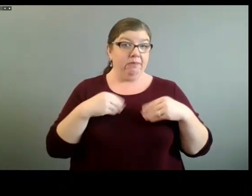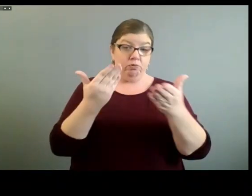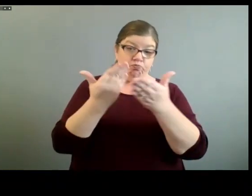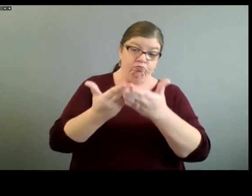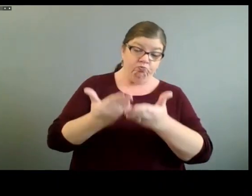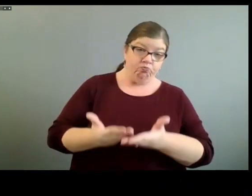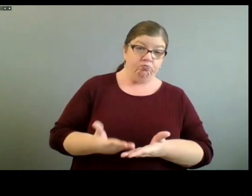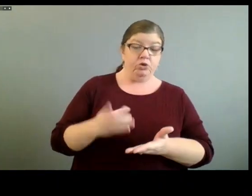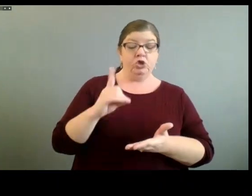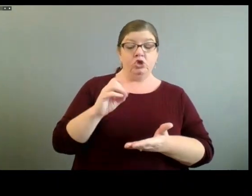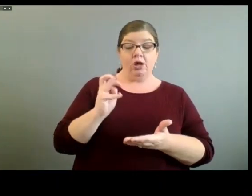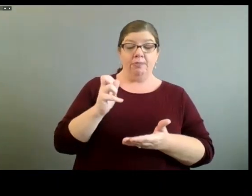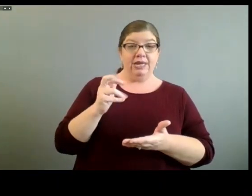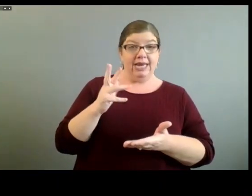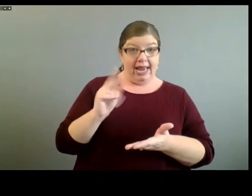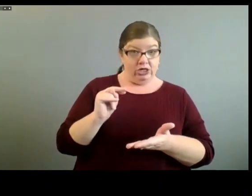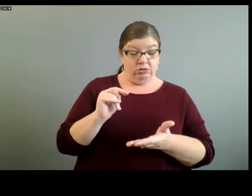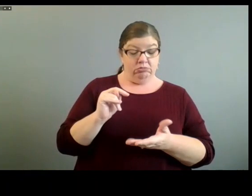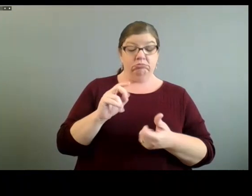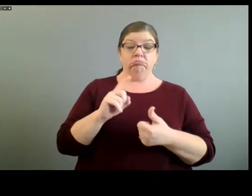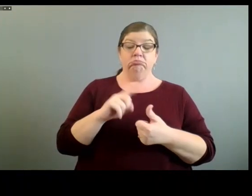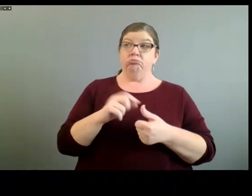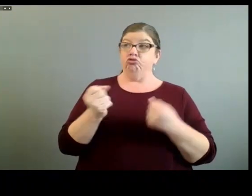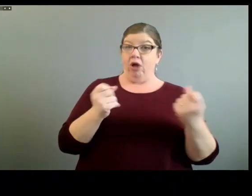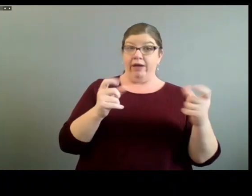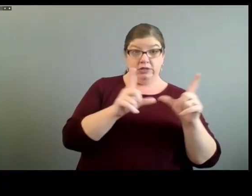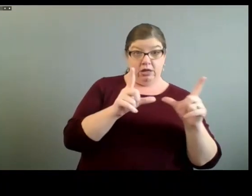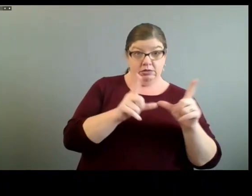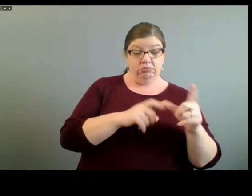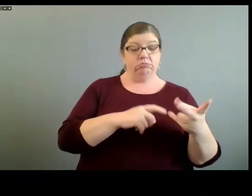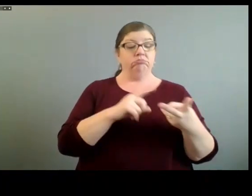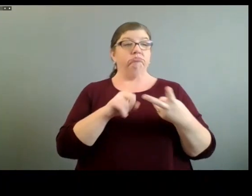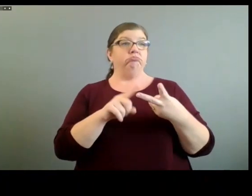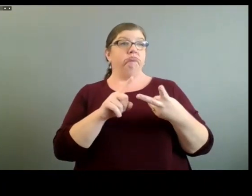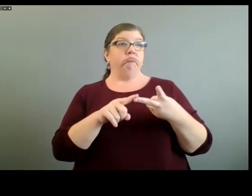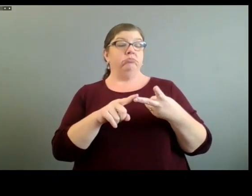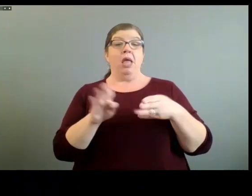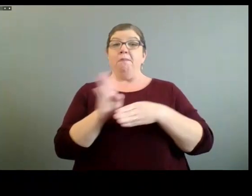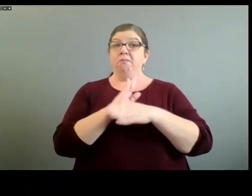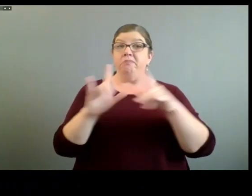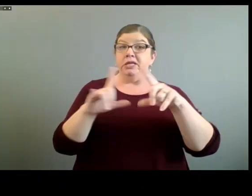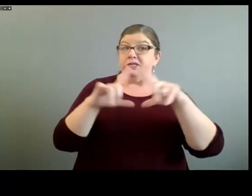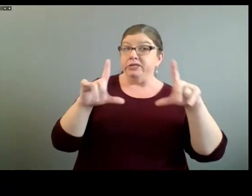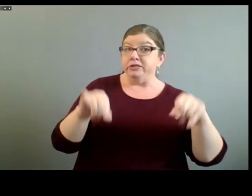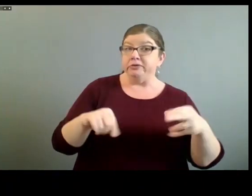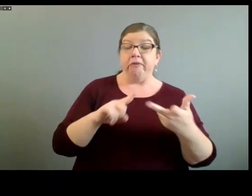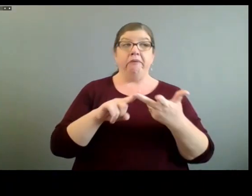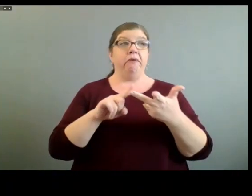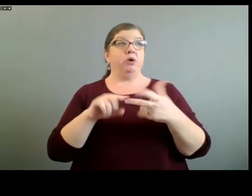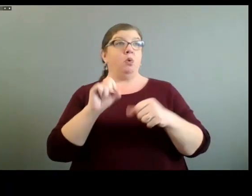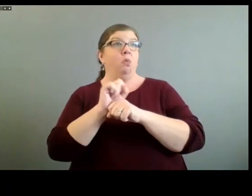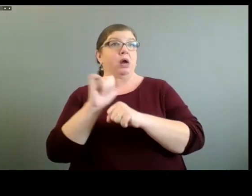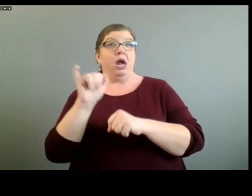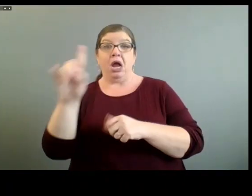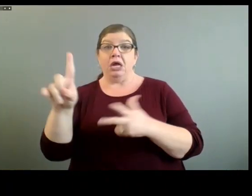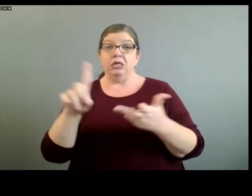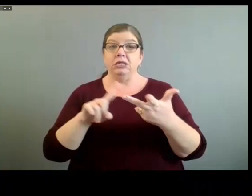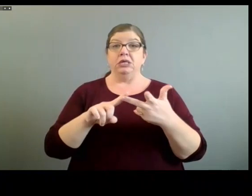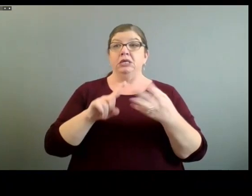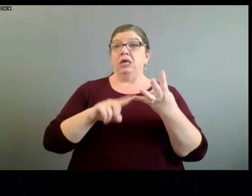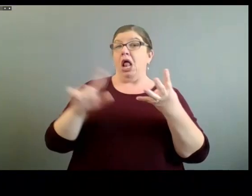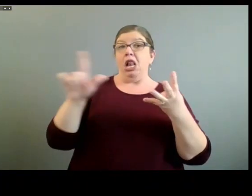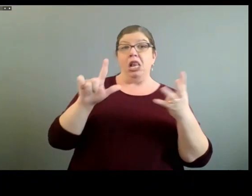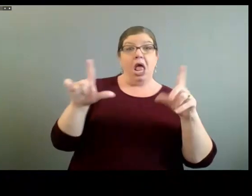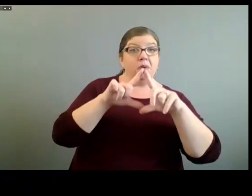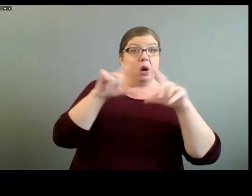documentation with your name includes a driver's license, a business card, work ID, library card, a